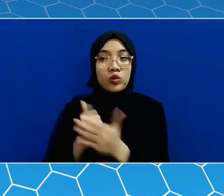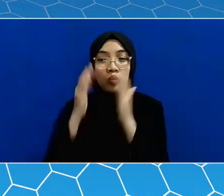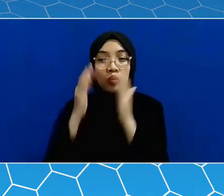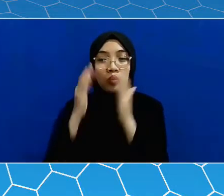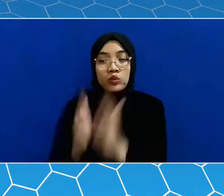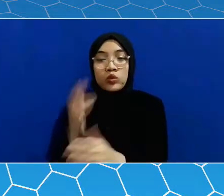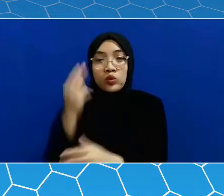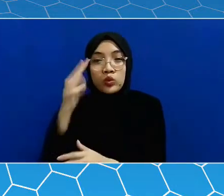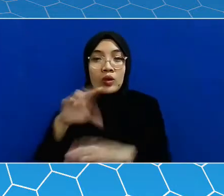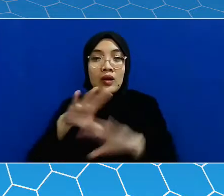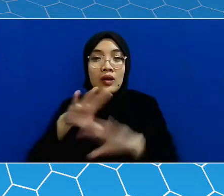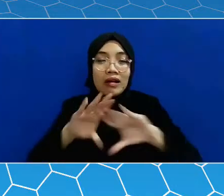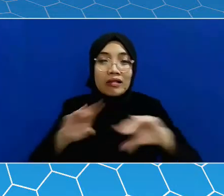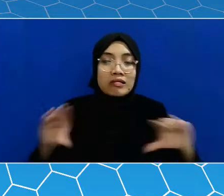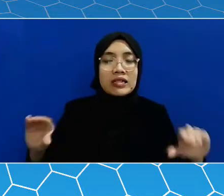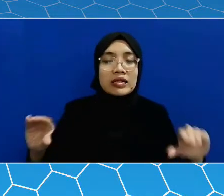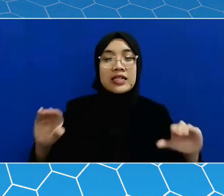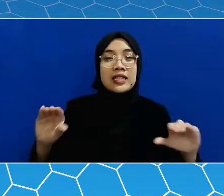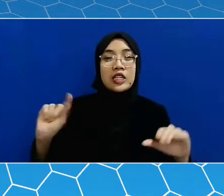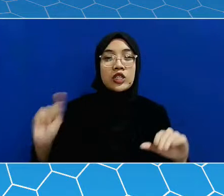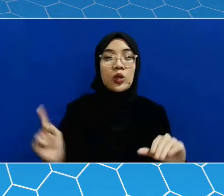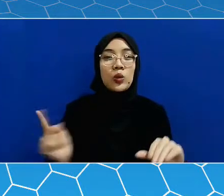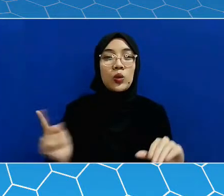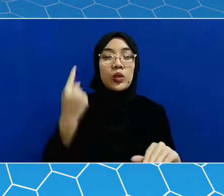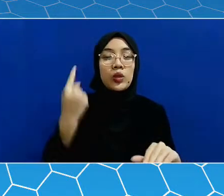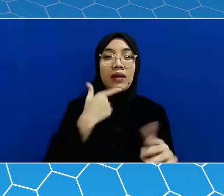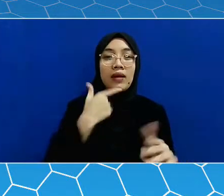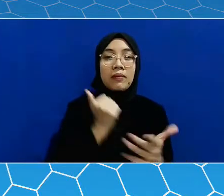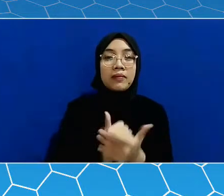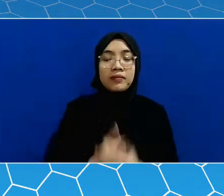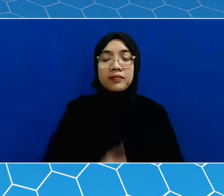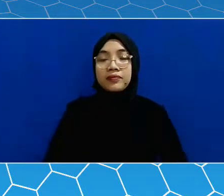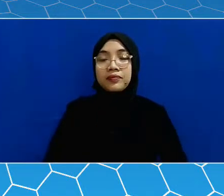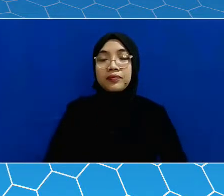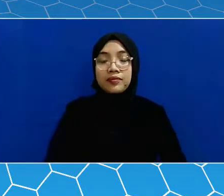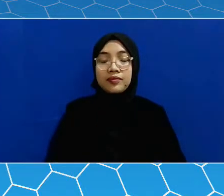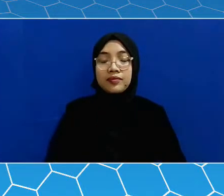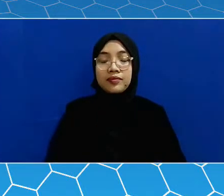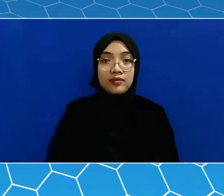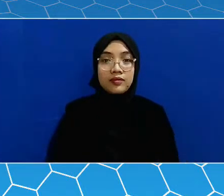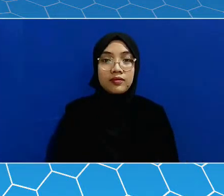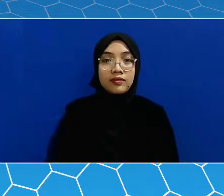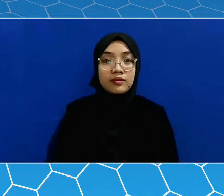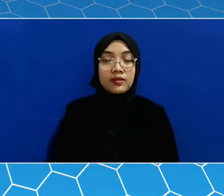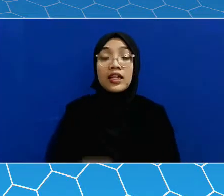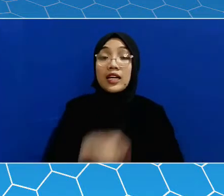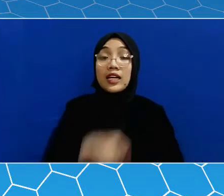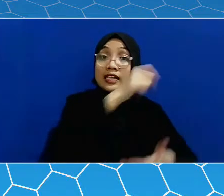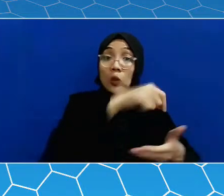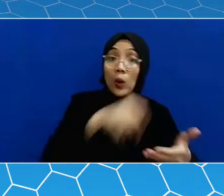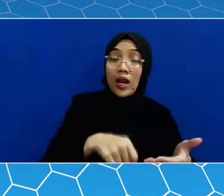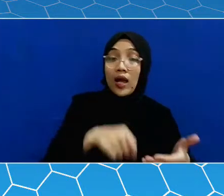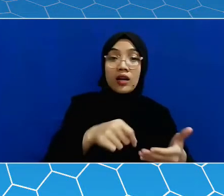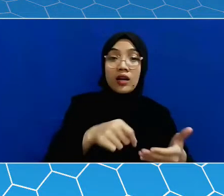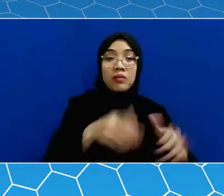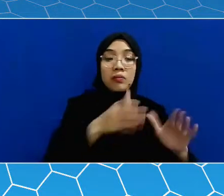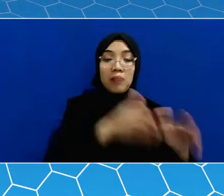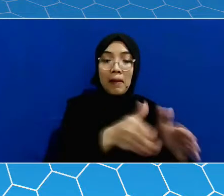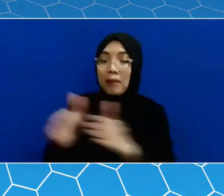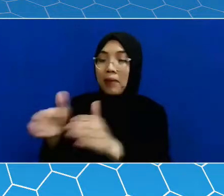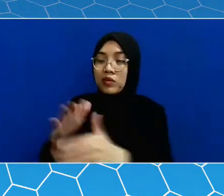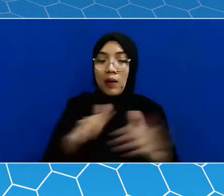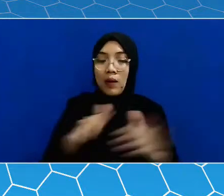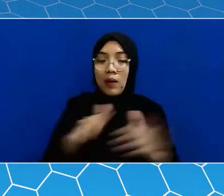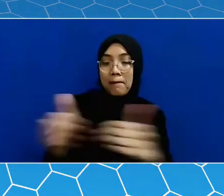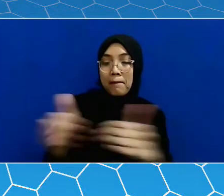otherwise, most of our population have to stand still, and even the school and everything has been closed. These are quite significant for total